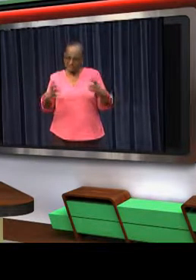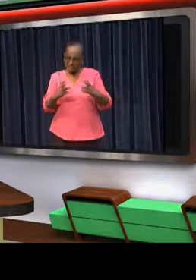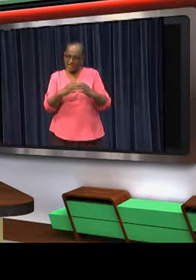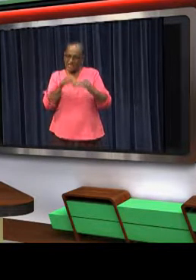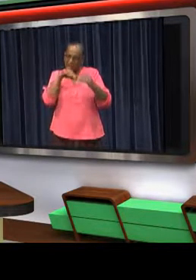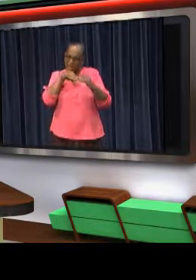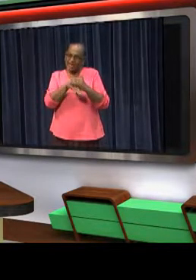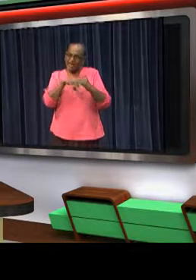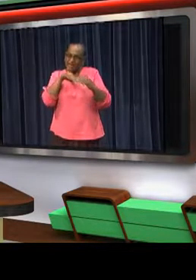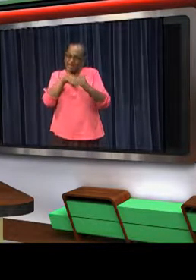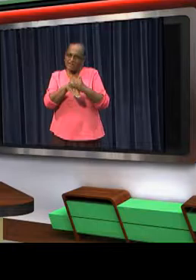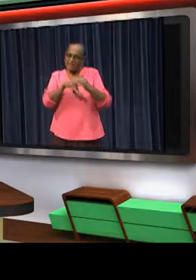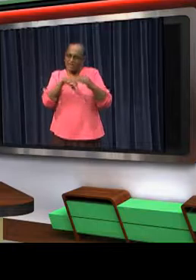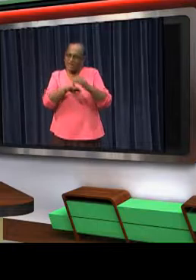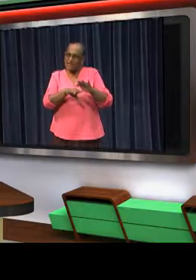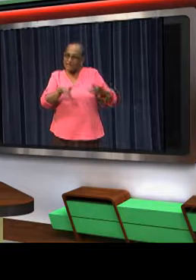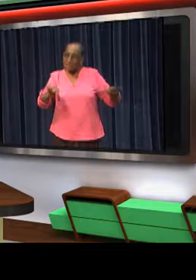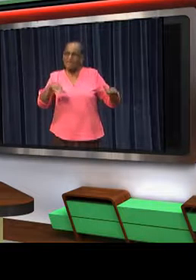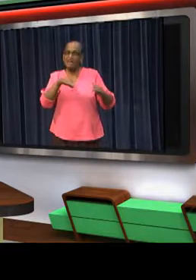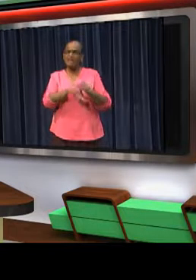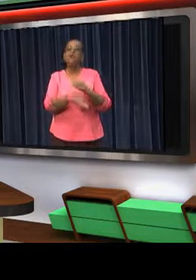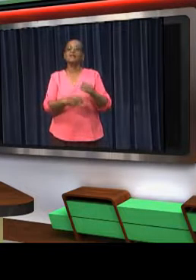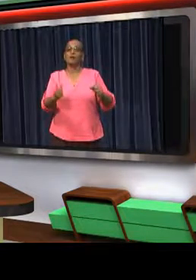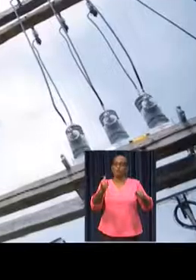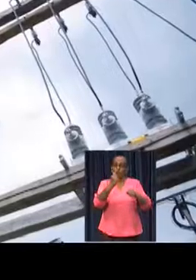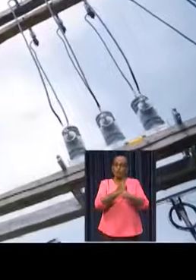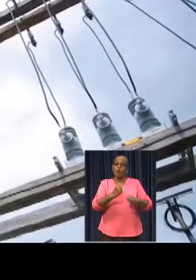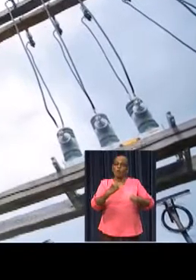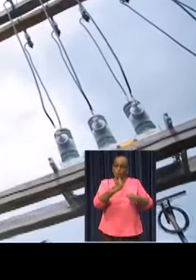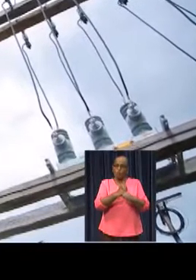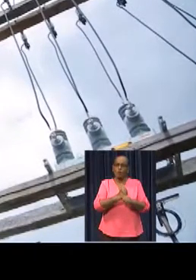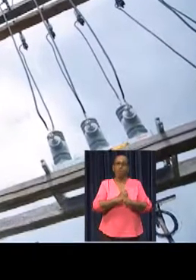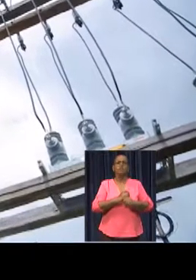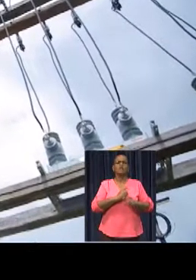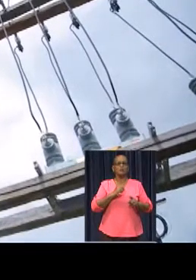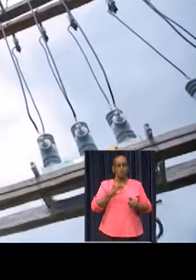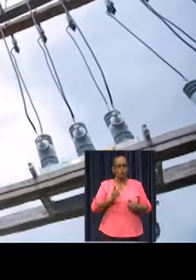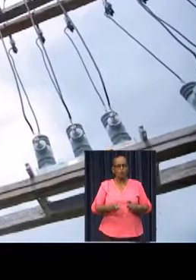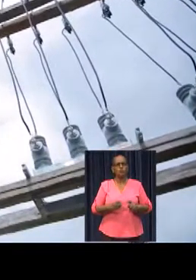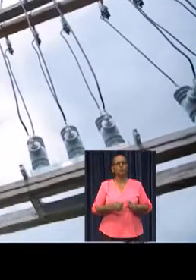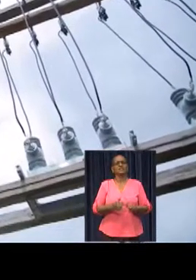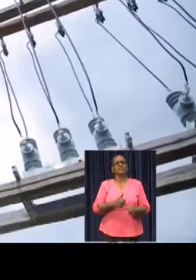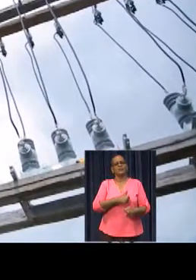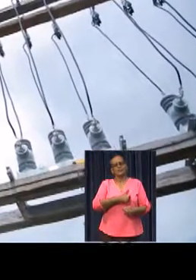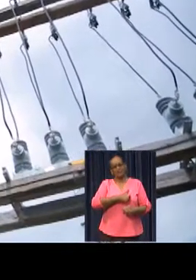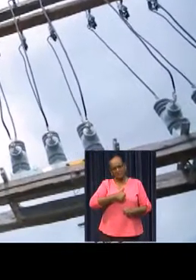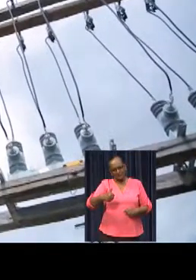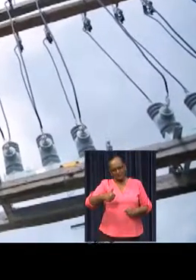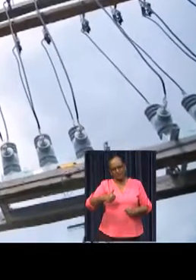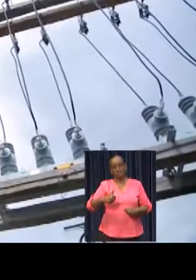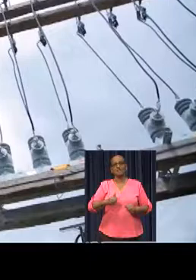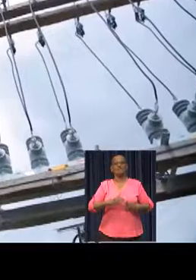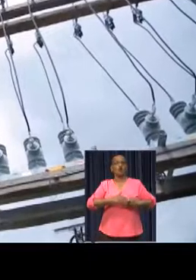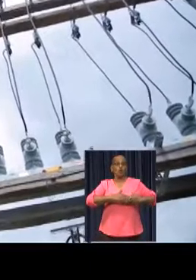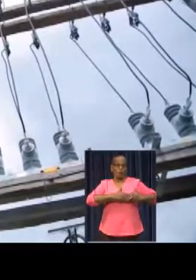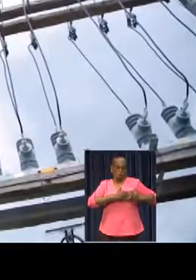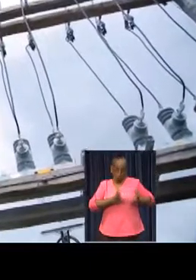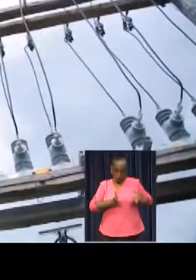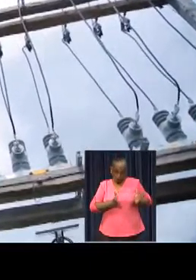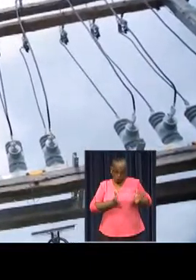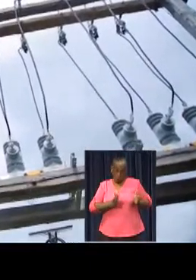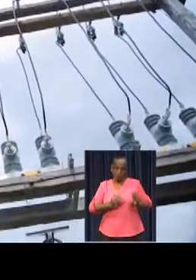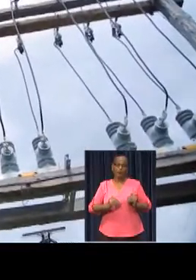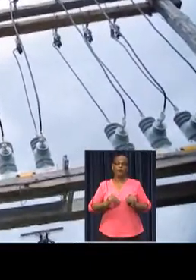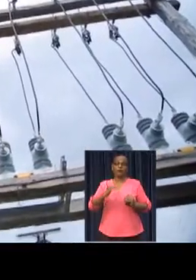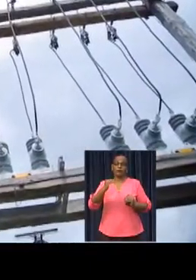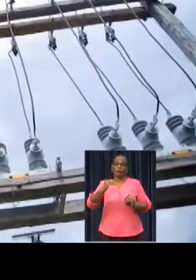orderly and transparent procedure. The responsible managers and users of the